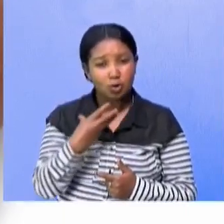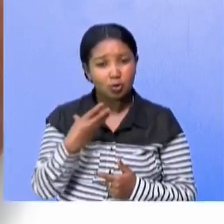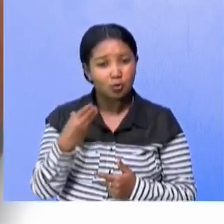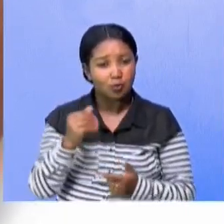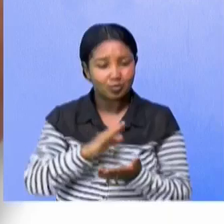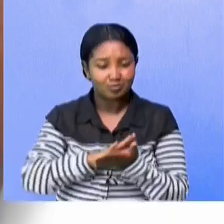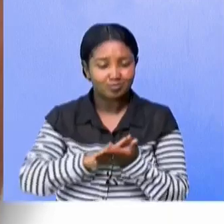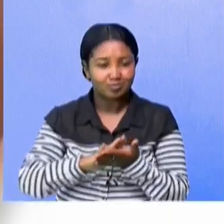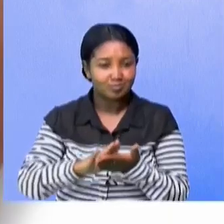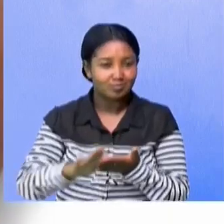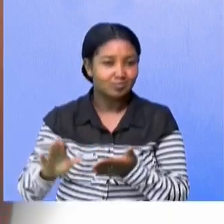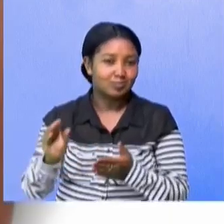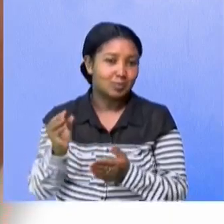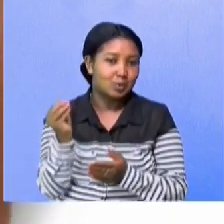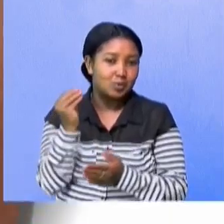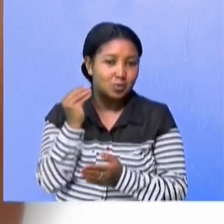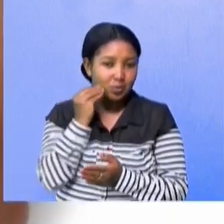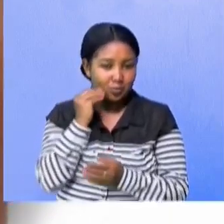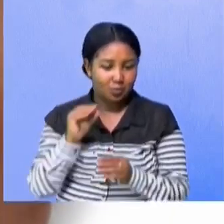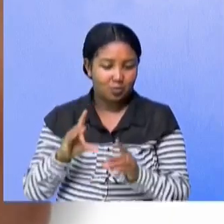My room is